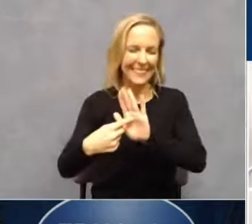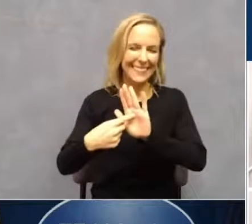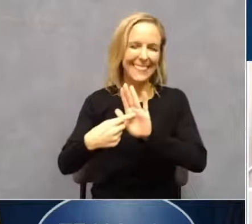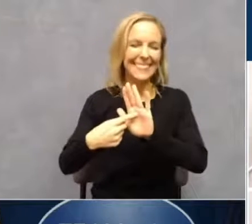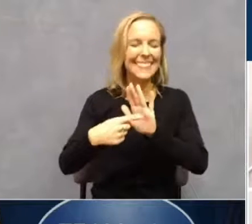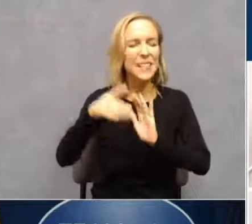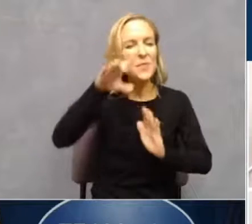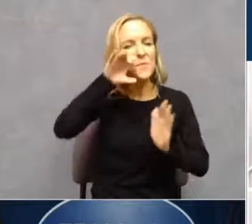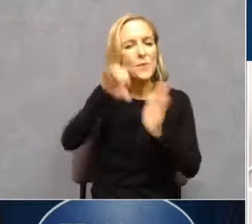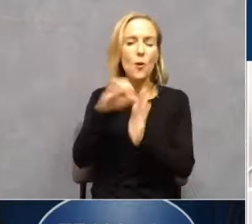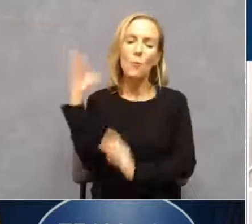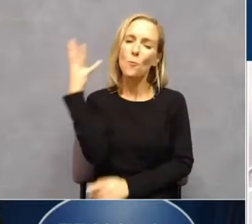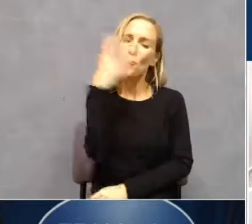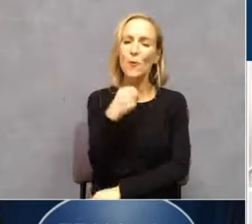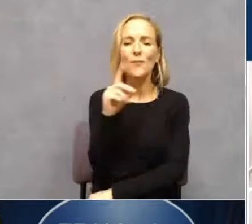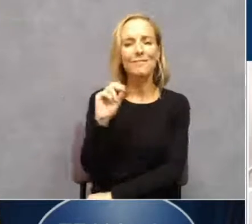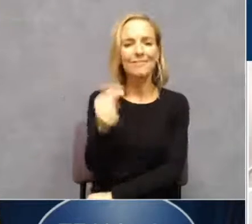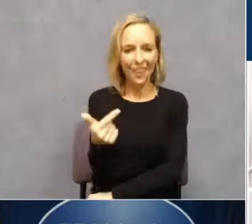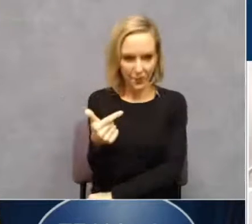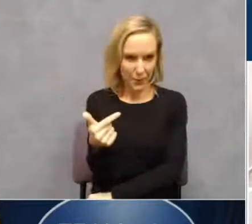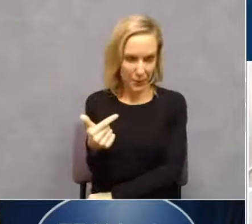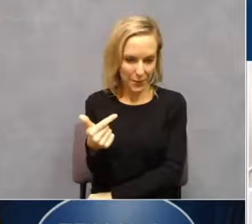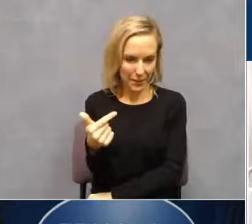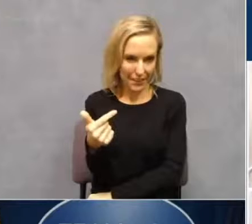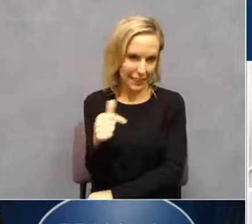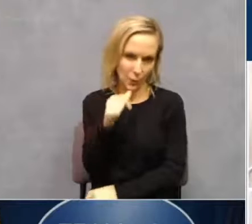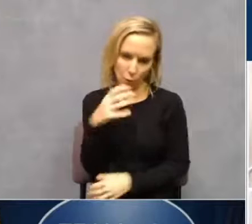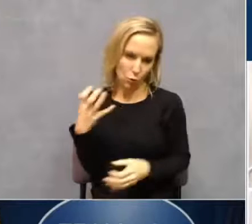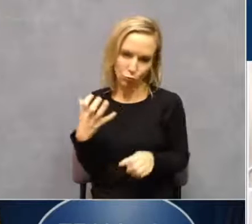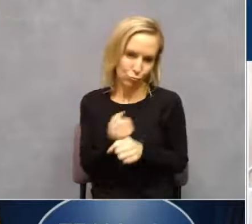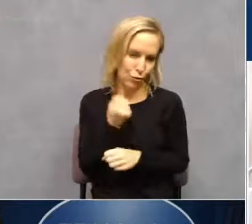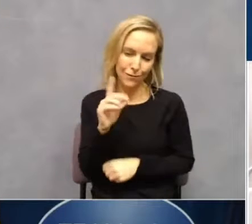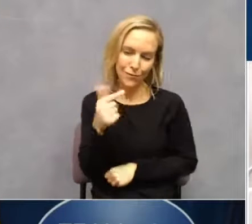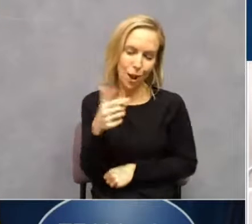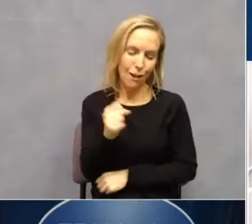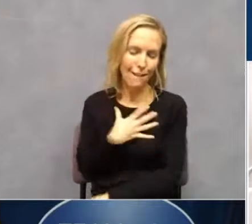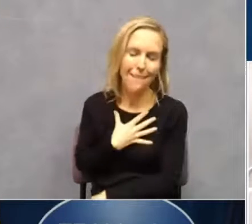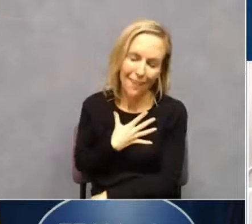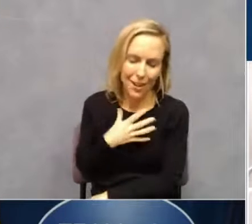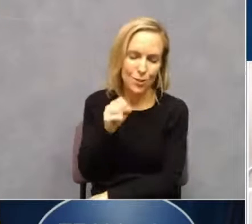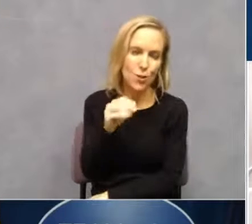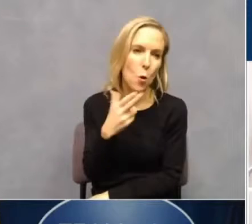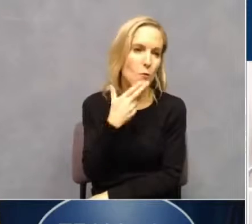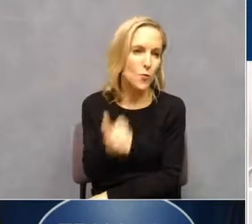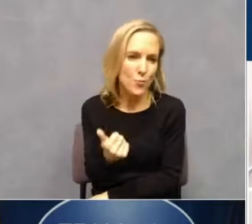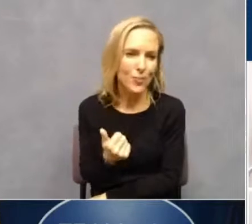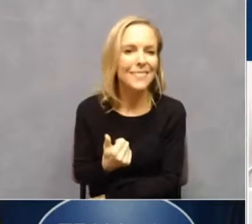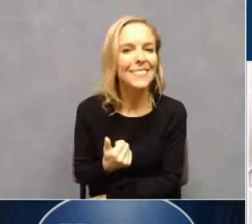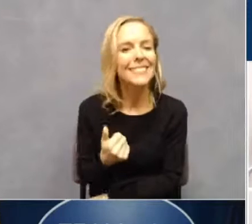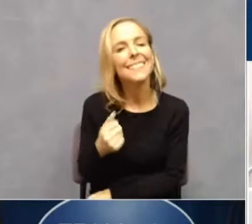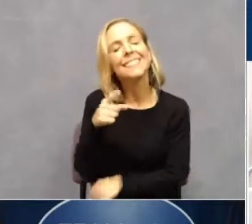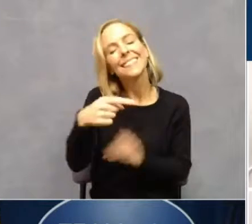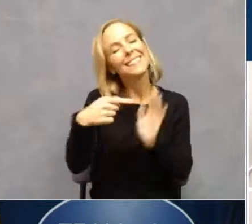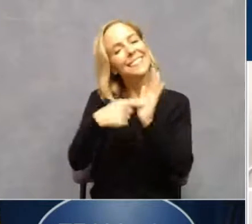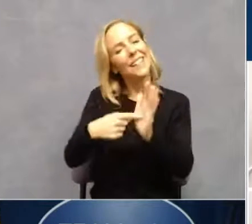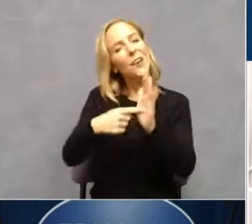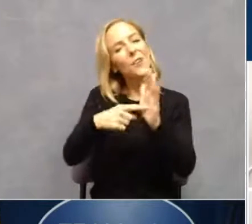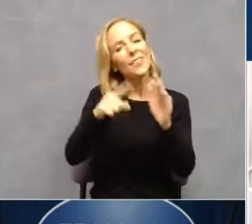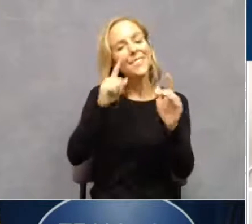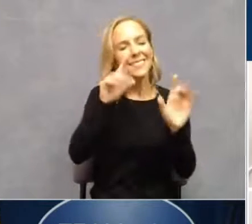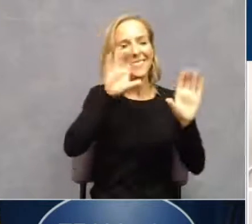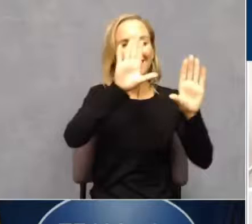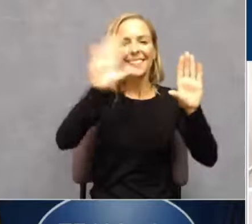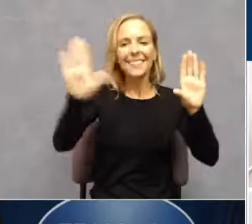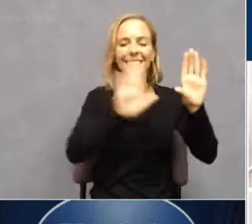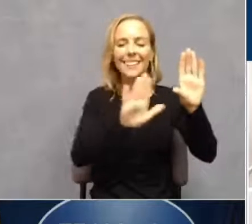beautiful dog. We really don't deserve dogs. They're just too cute, but showing all of the different ways that you wear a mask